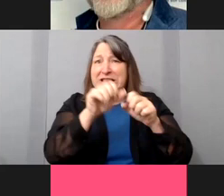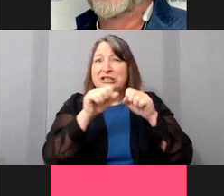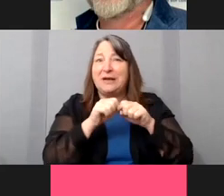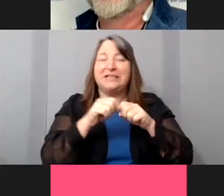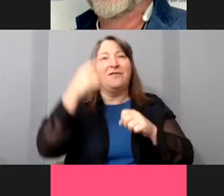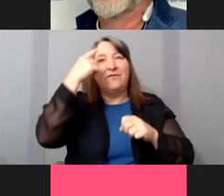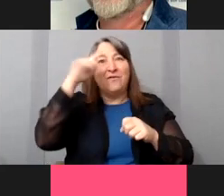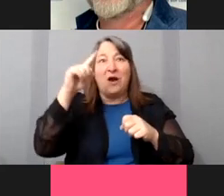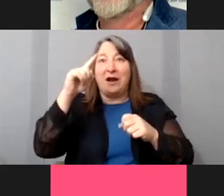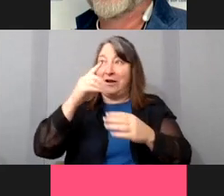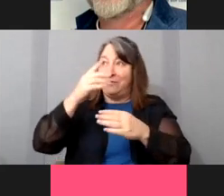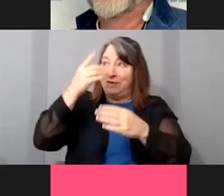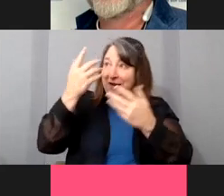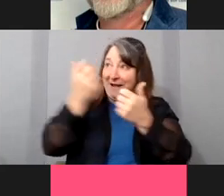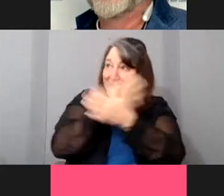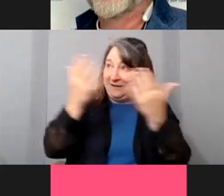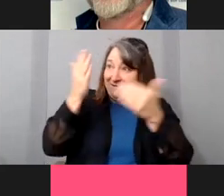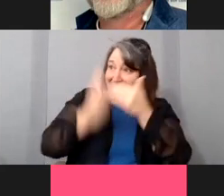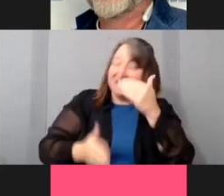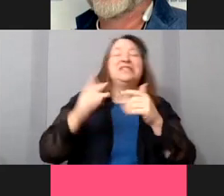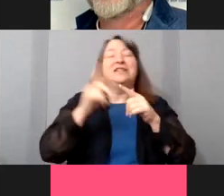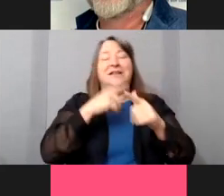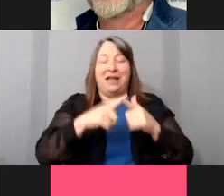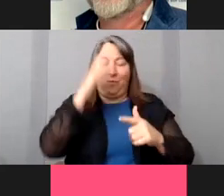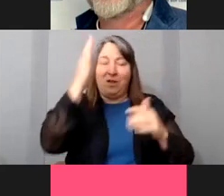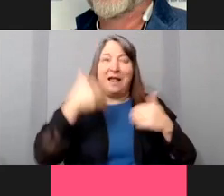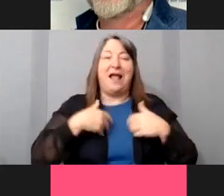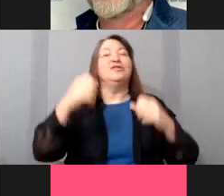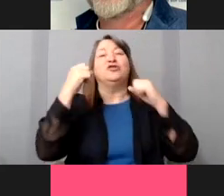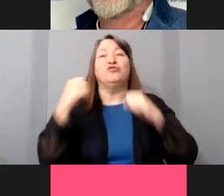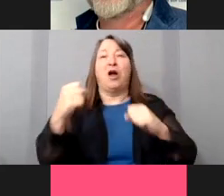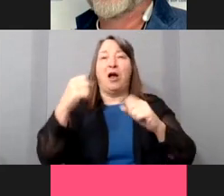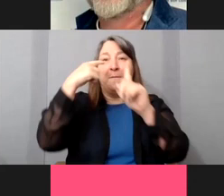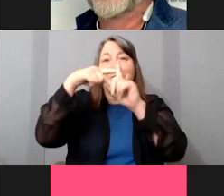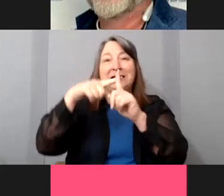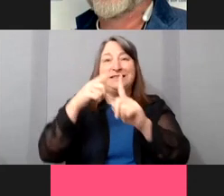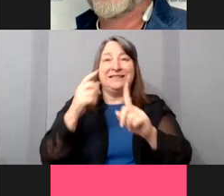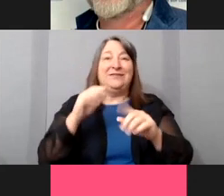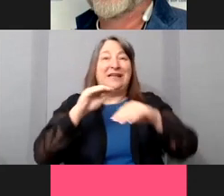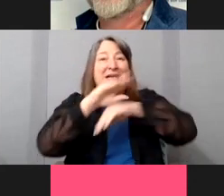strong positive impact for kids. Can we go to the next slide, please?